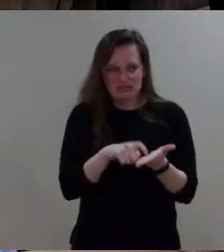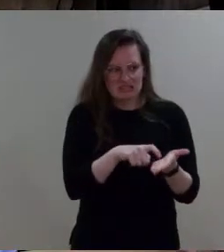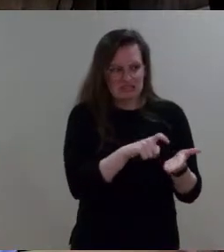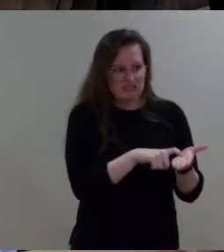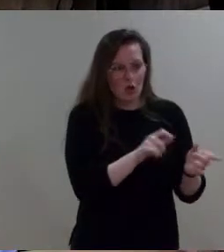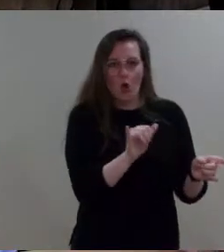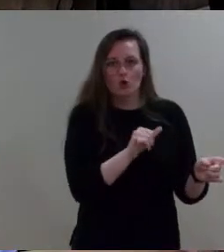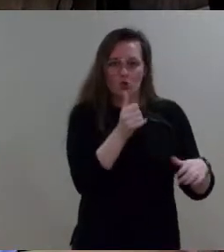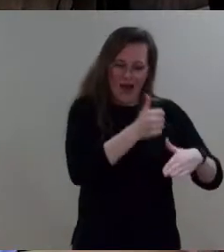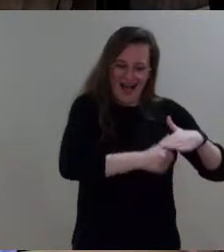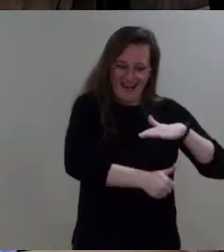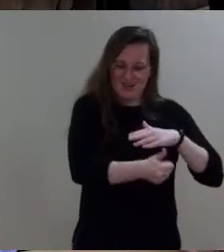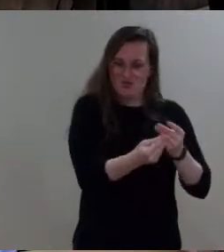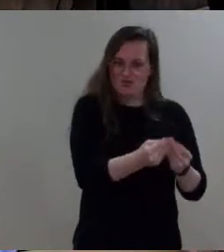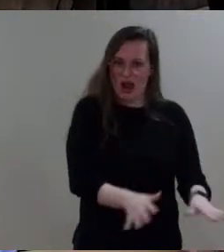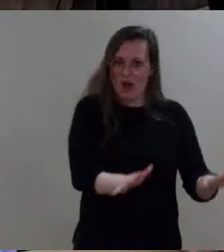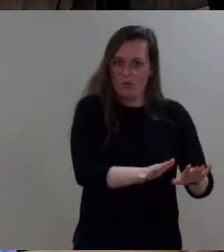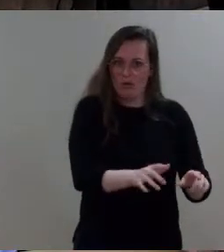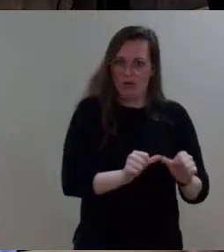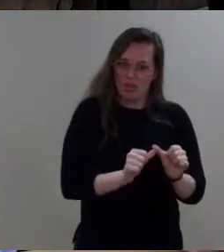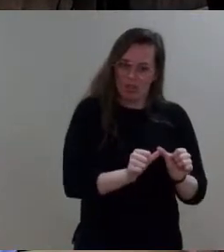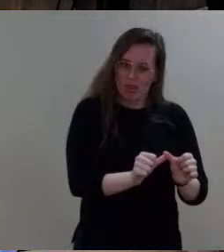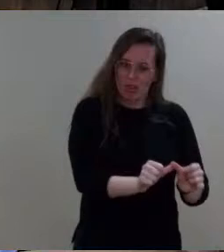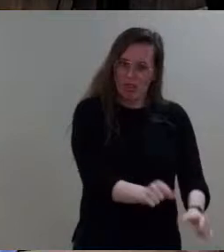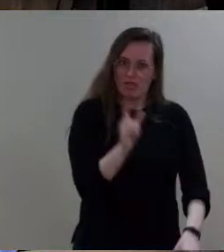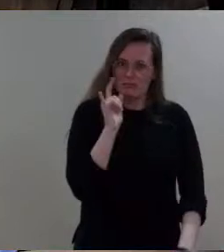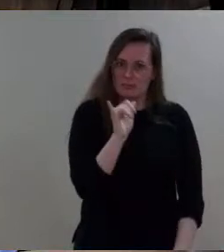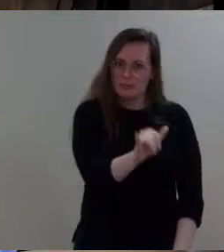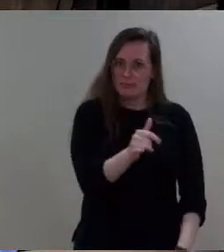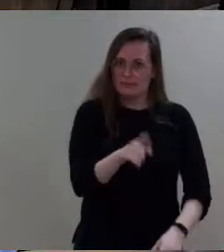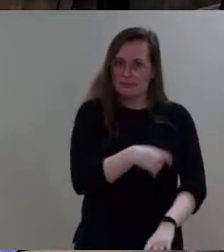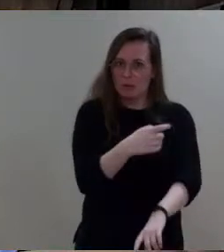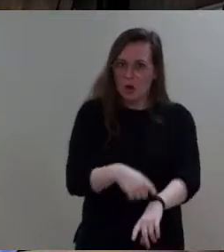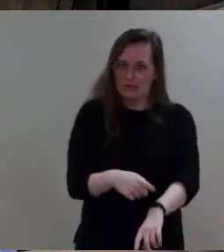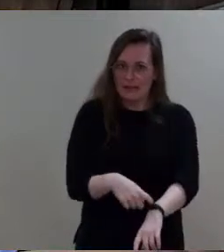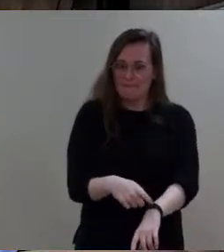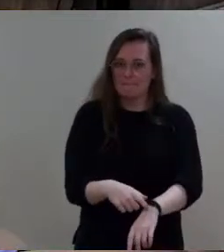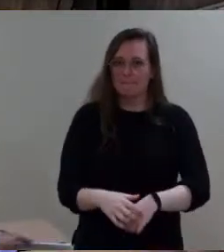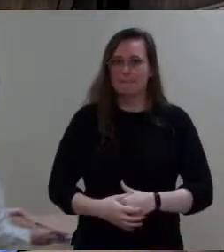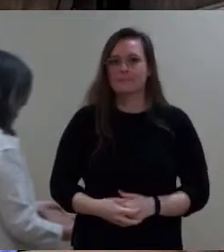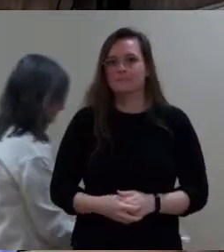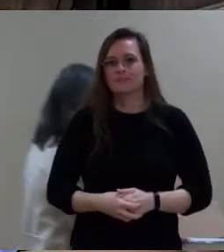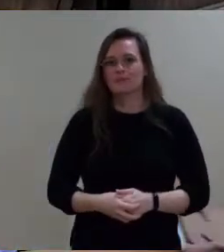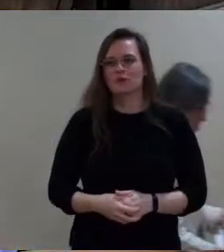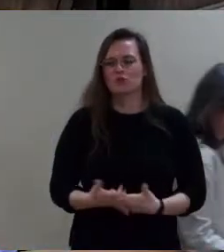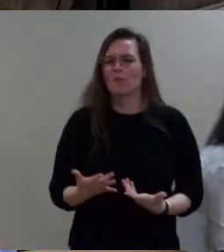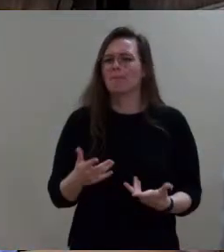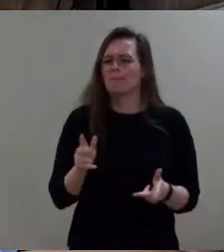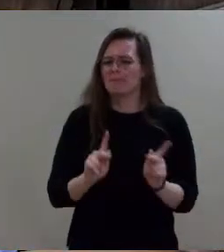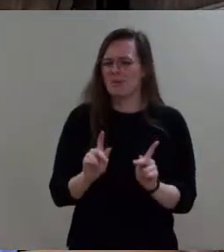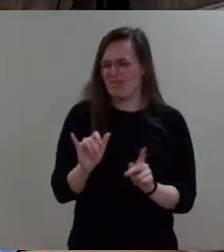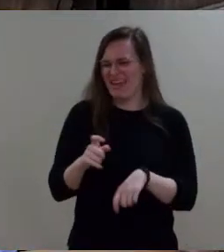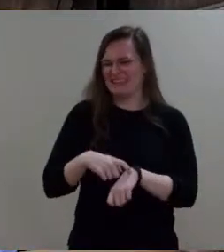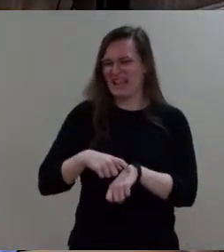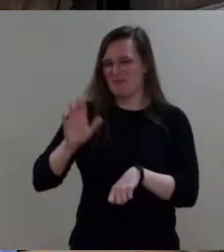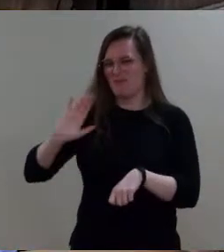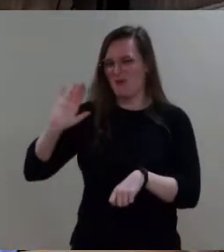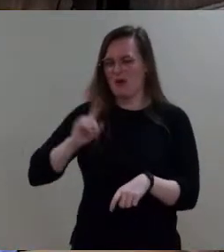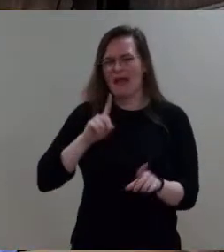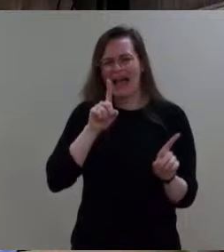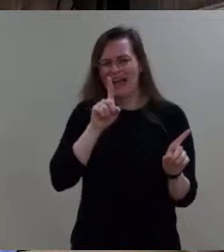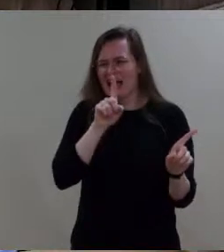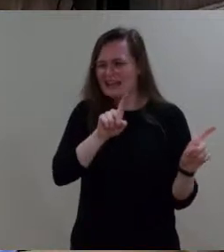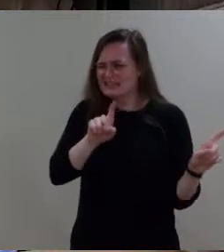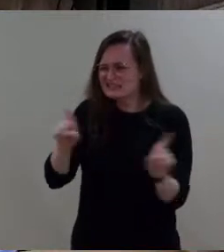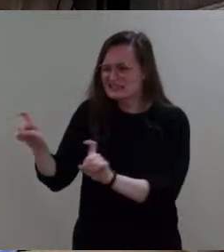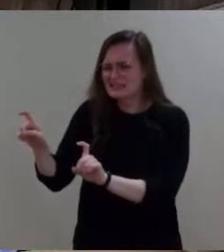ground had been there forever. And just in asking the, people at the time, it was like, we're gonna live